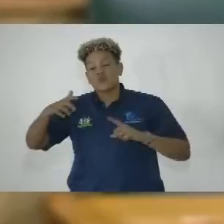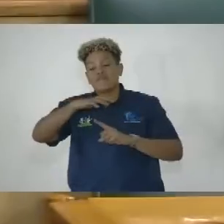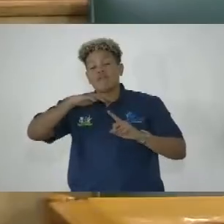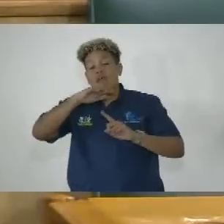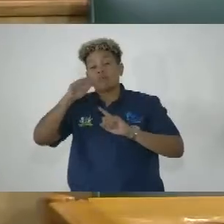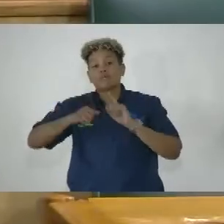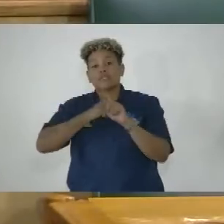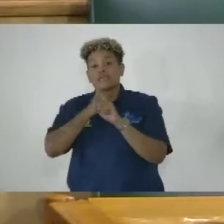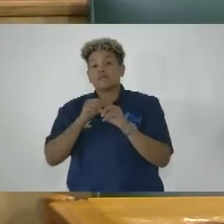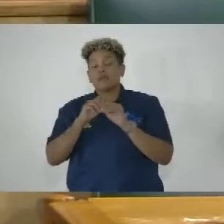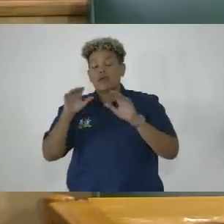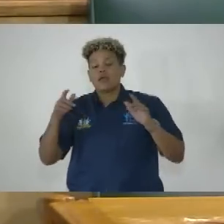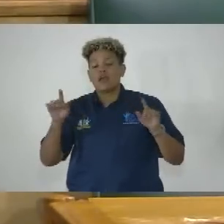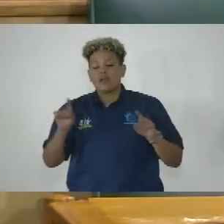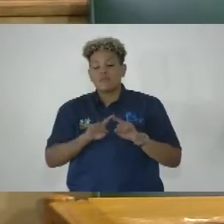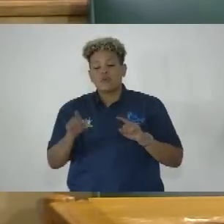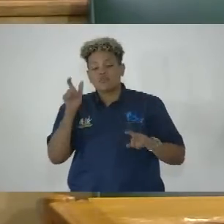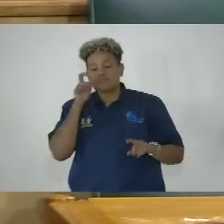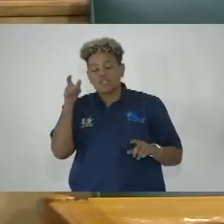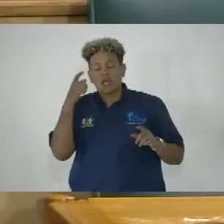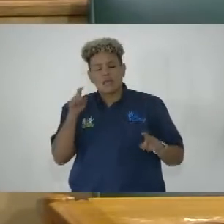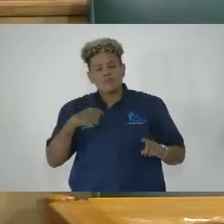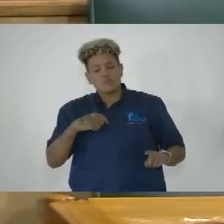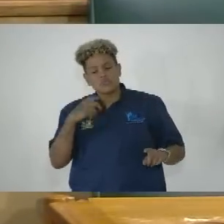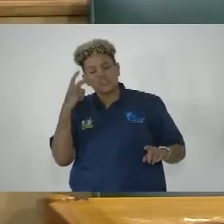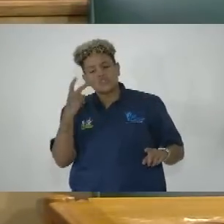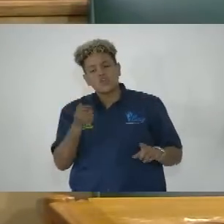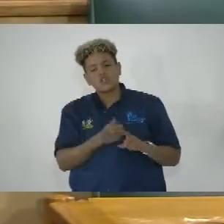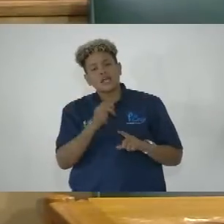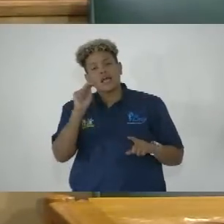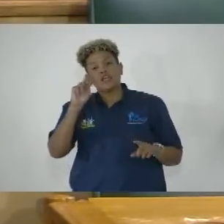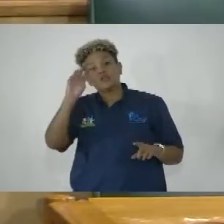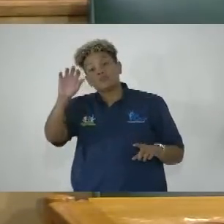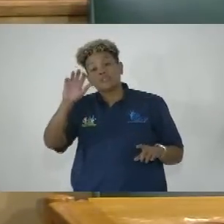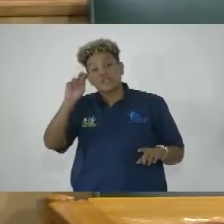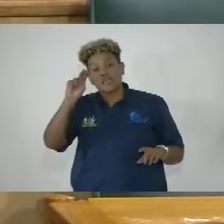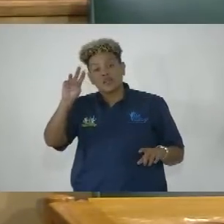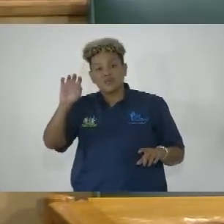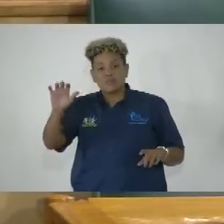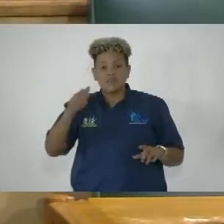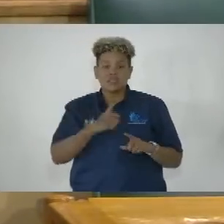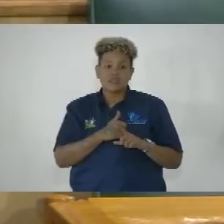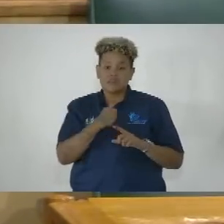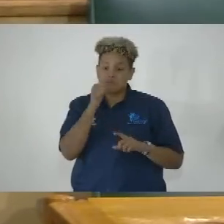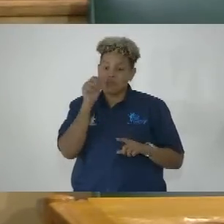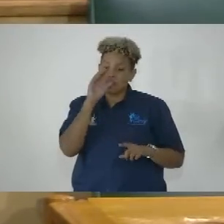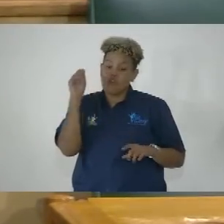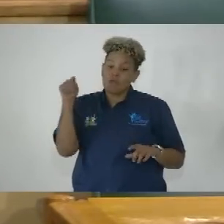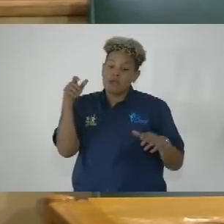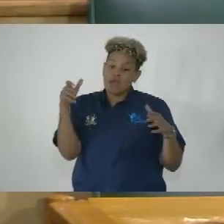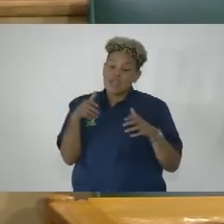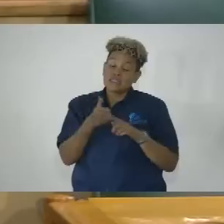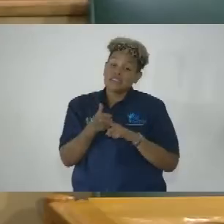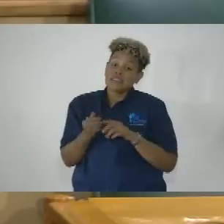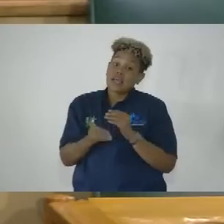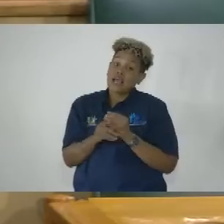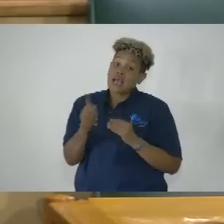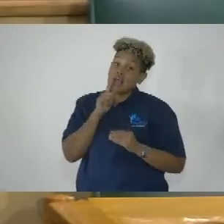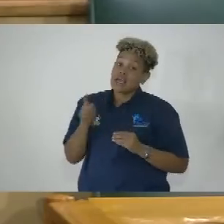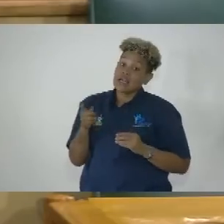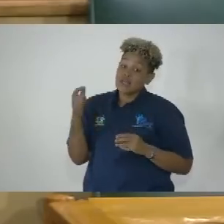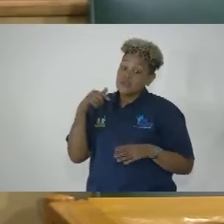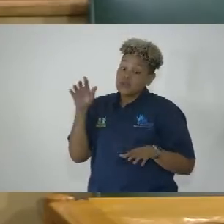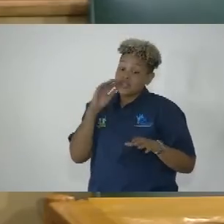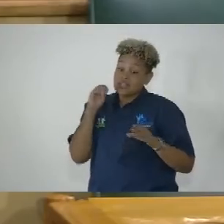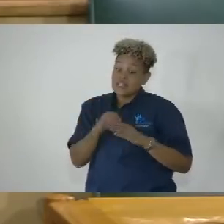impact. But just recently we saw where the NWC, private corporate entities, all were fingered in